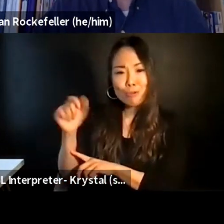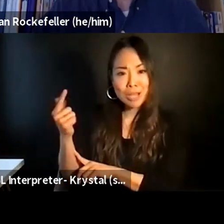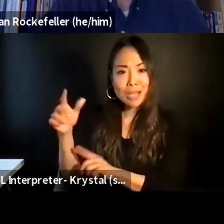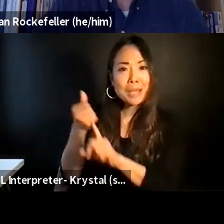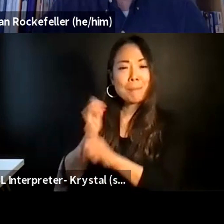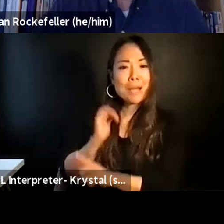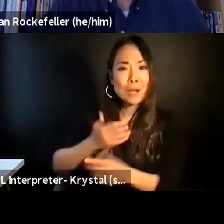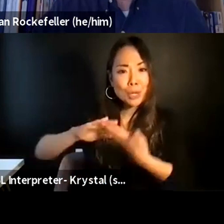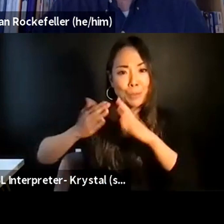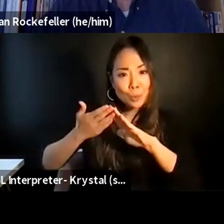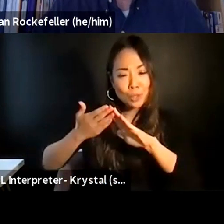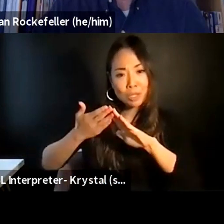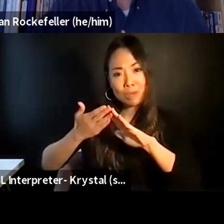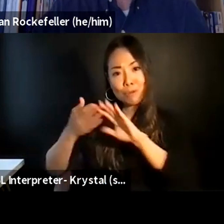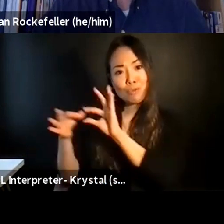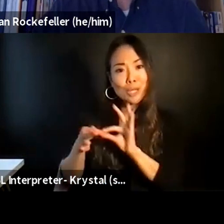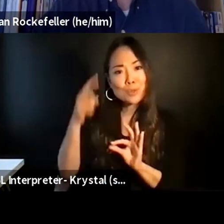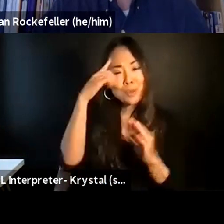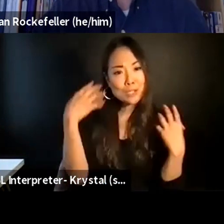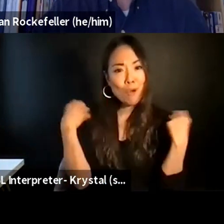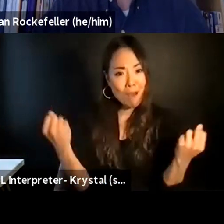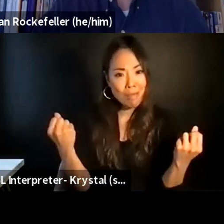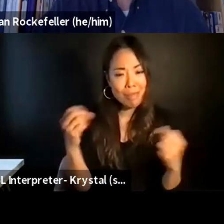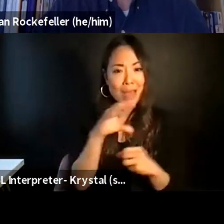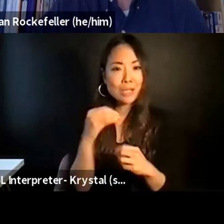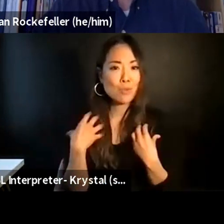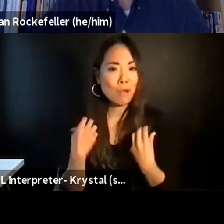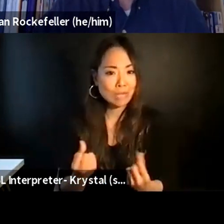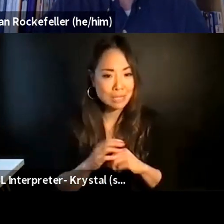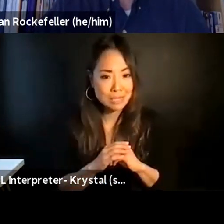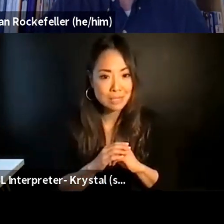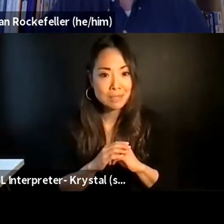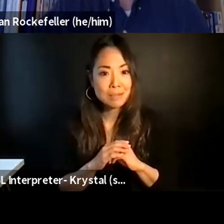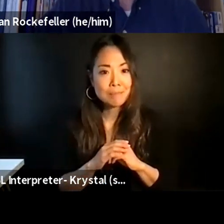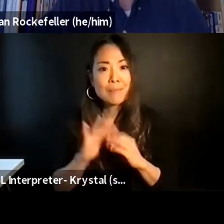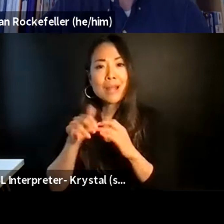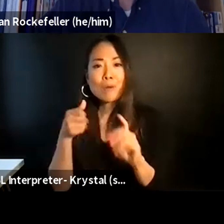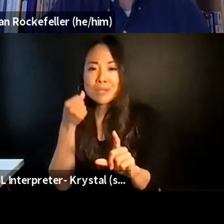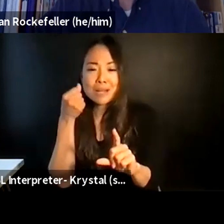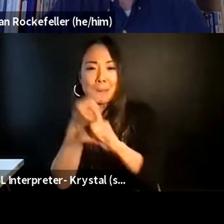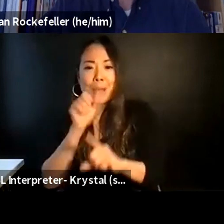to mental health and wellness? And how does othering impact your own mental health?